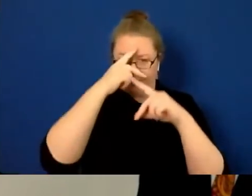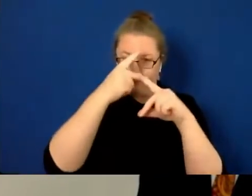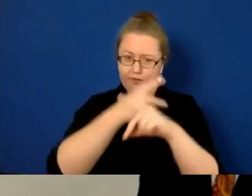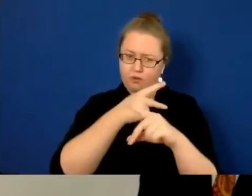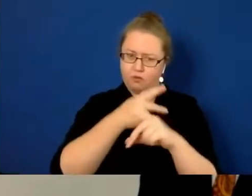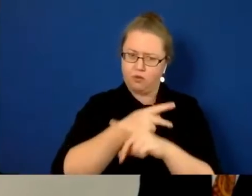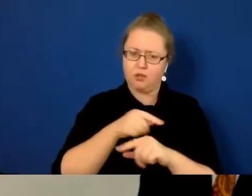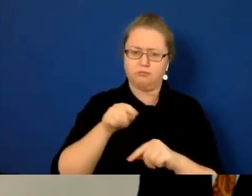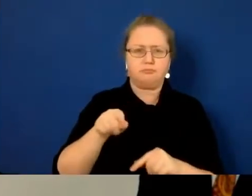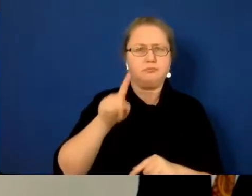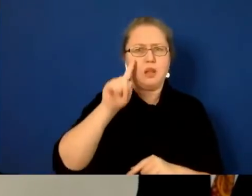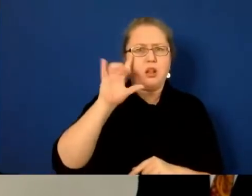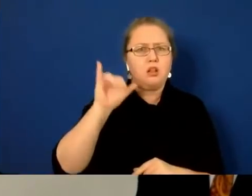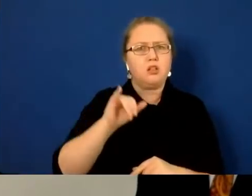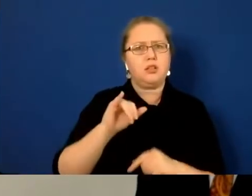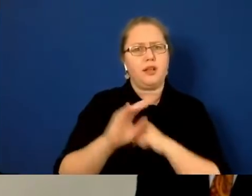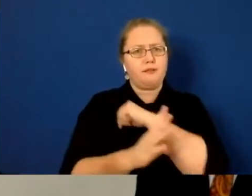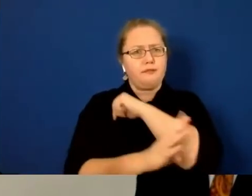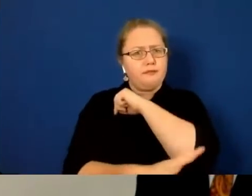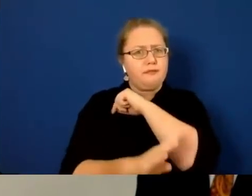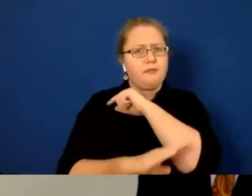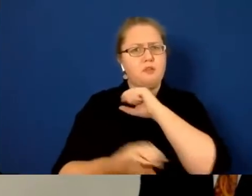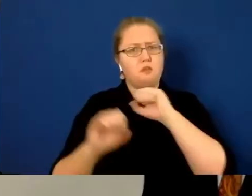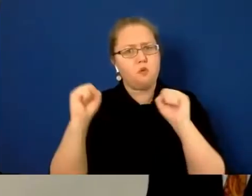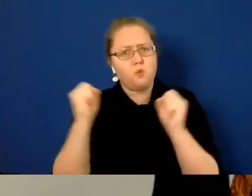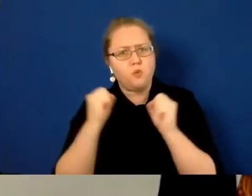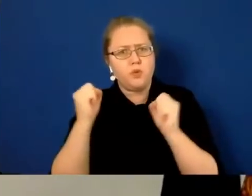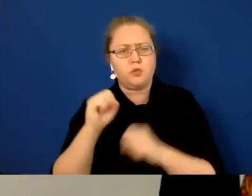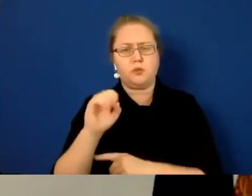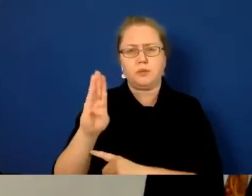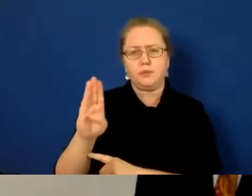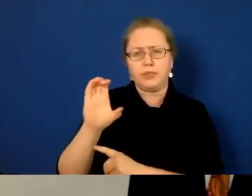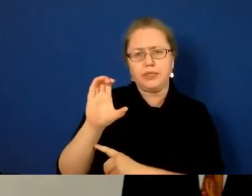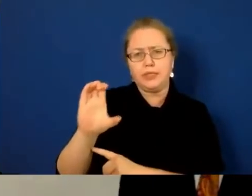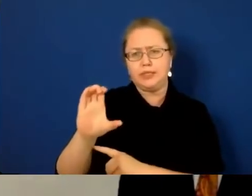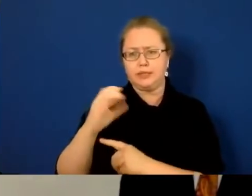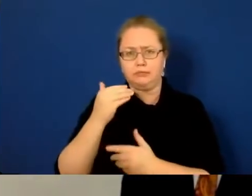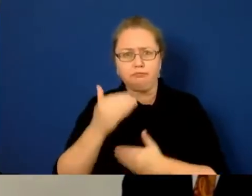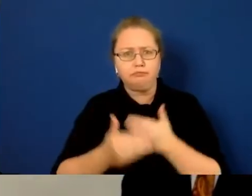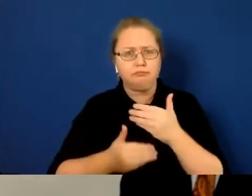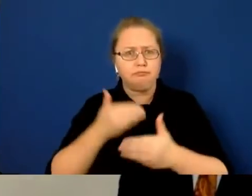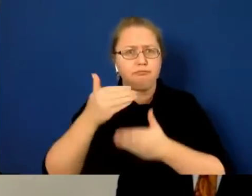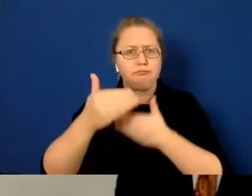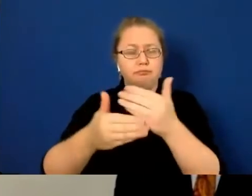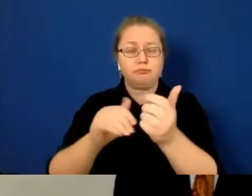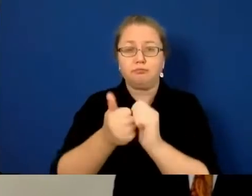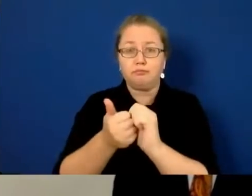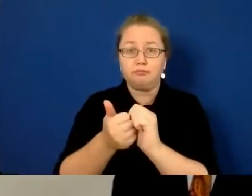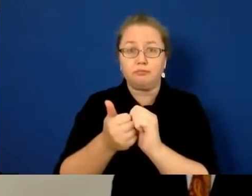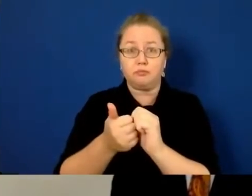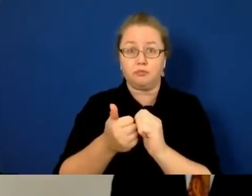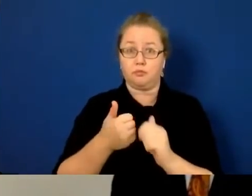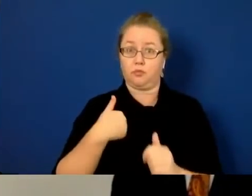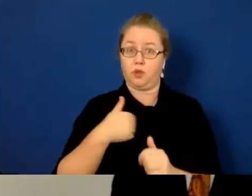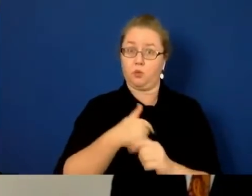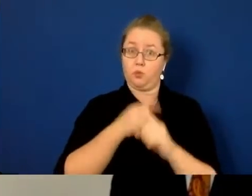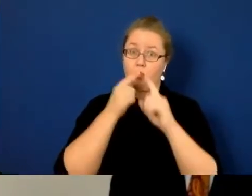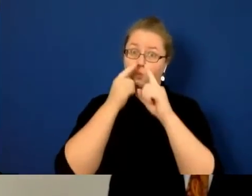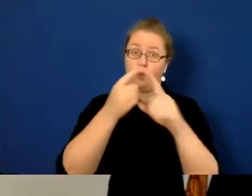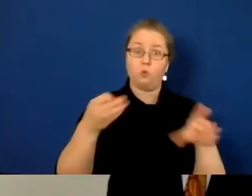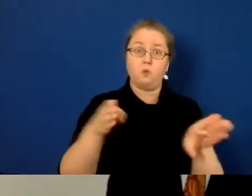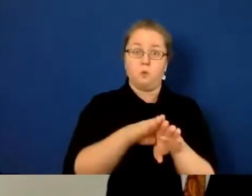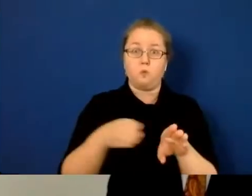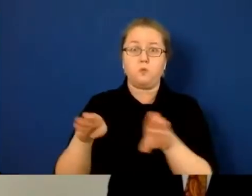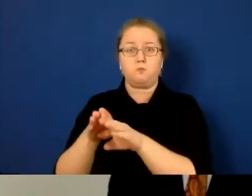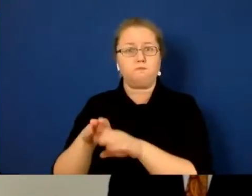and that we need all of us to think about not putting those expectations in place that people will come to our